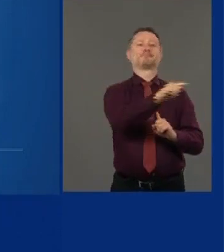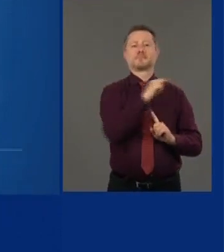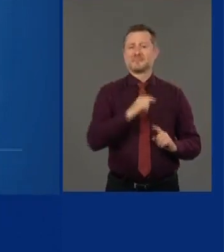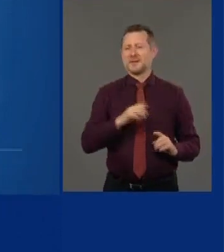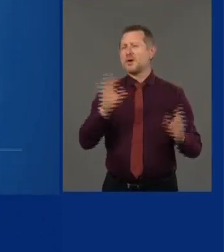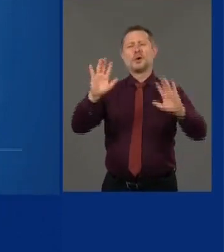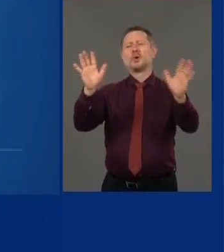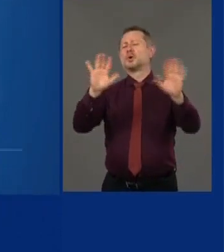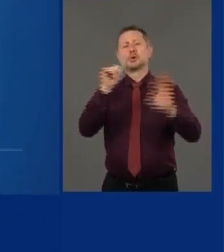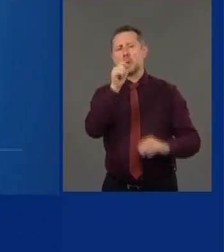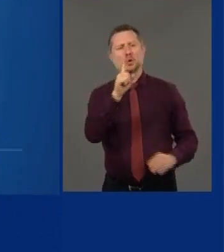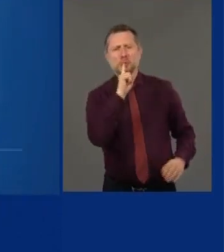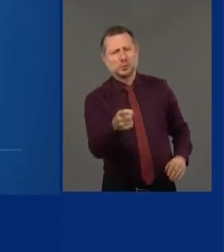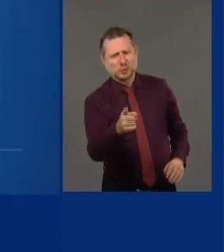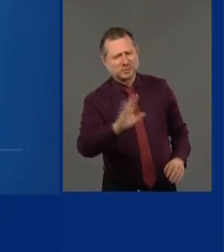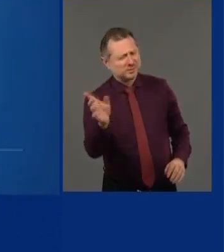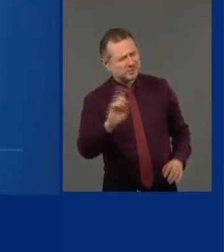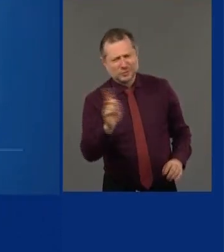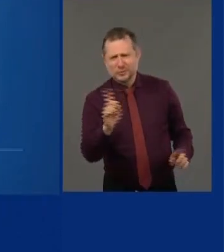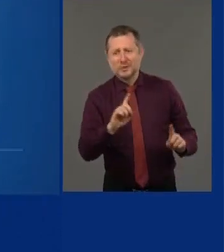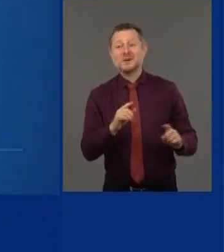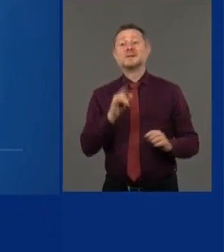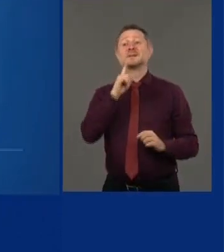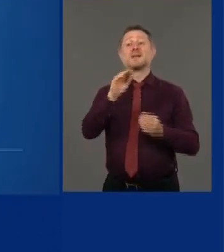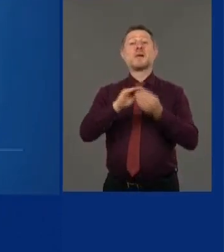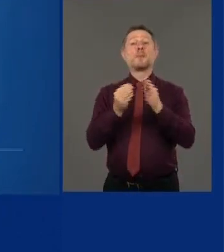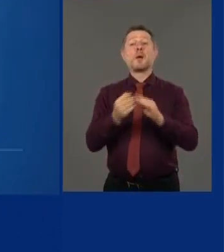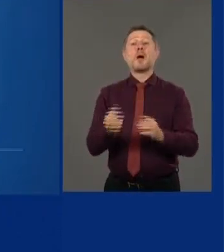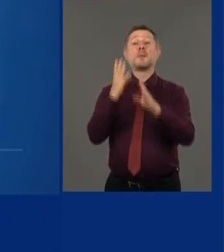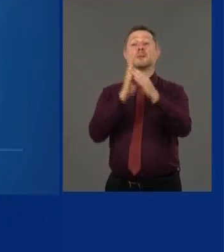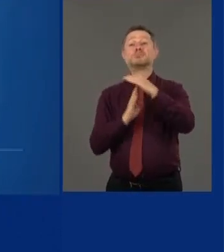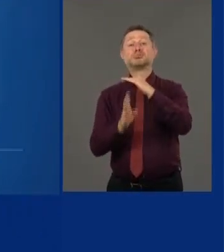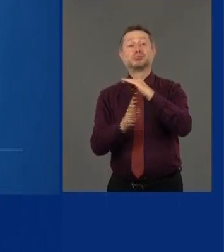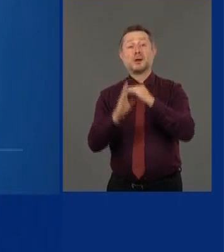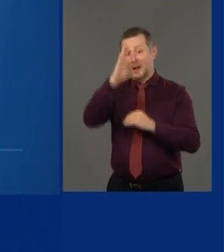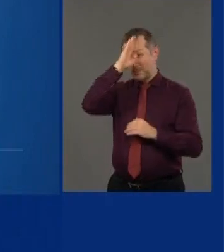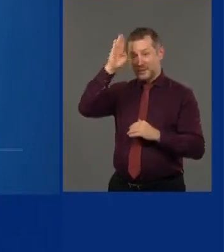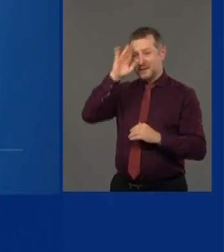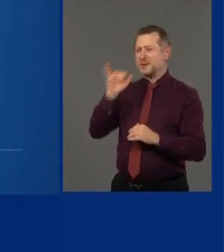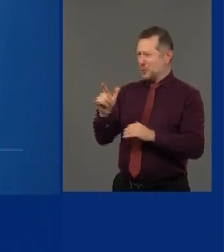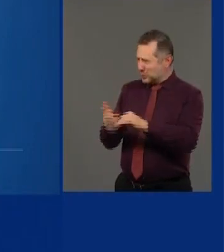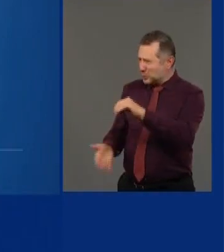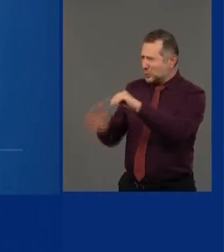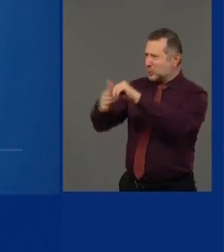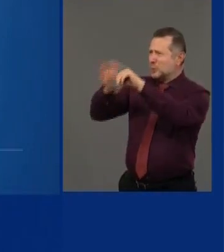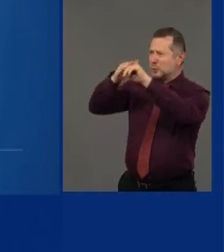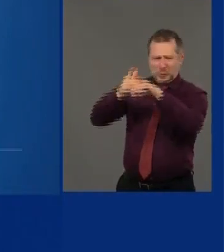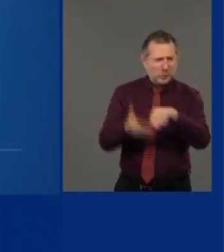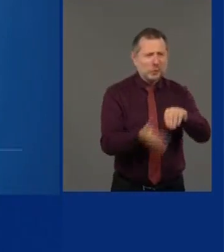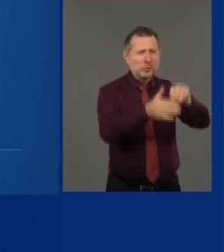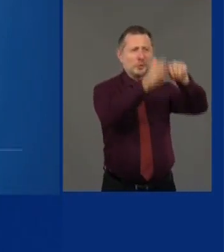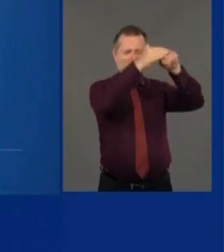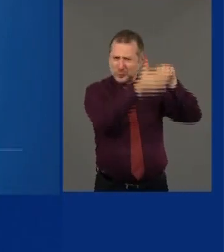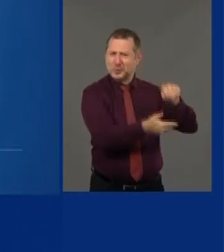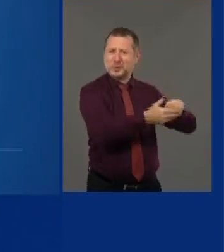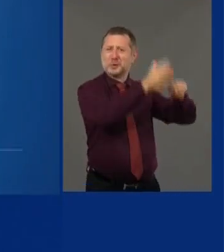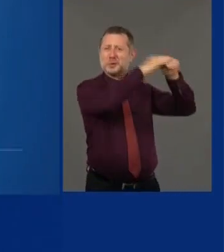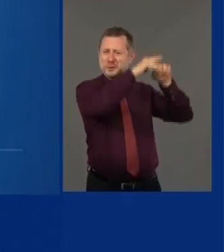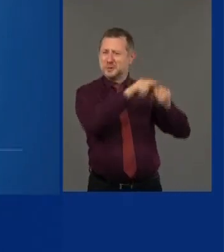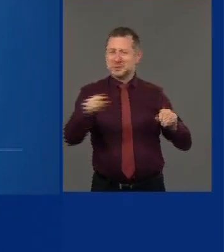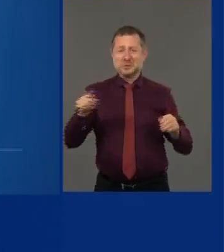true, because the number of hospitalizations are also going up. People don't go into